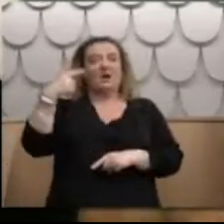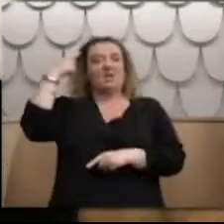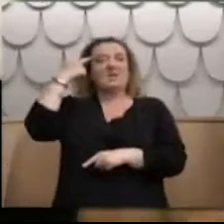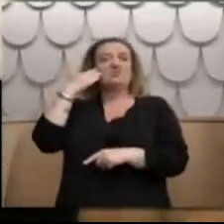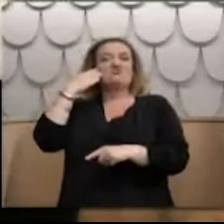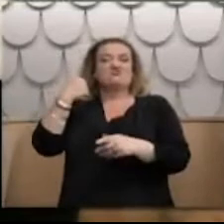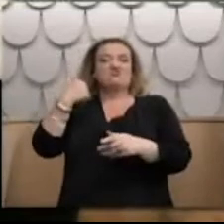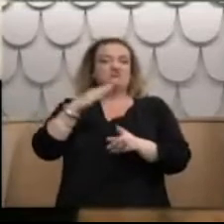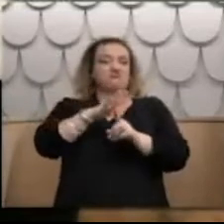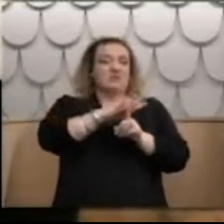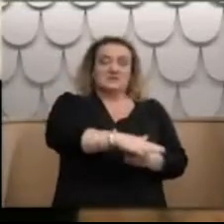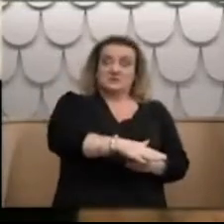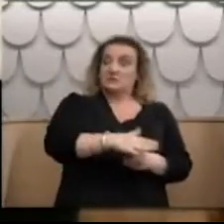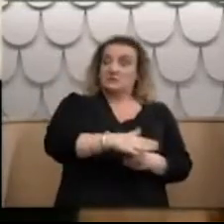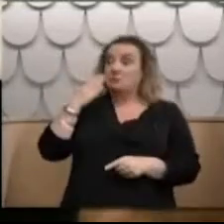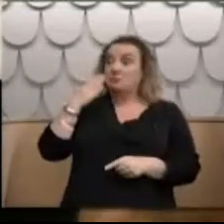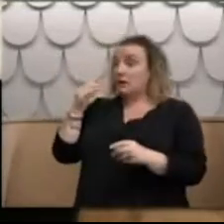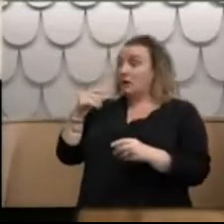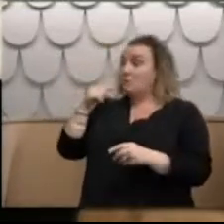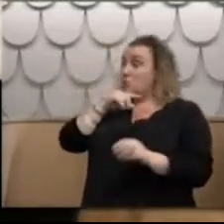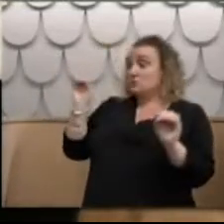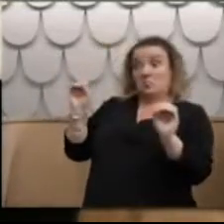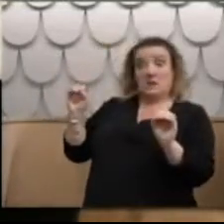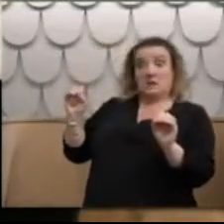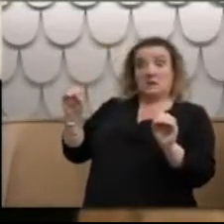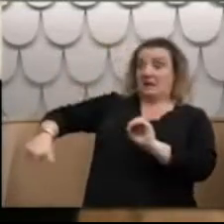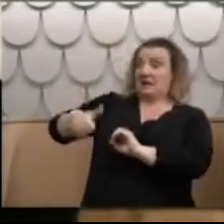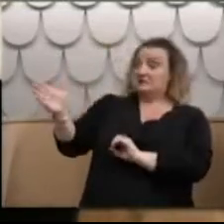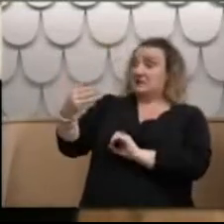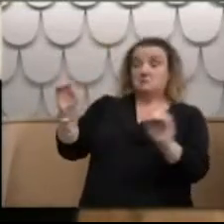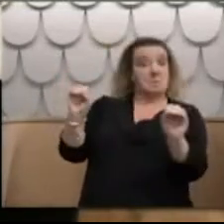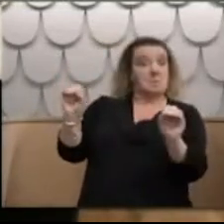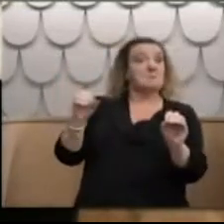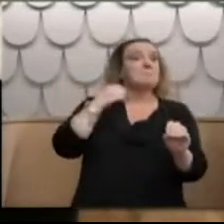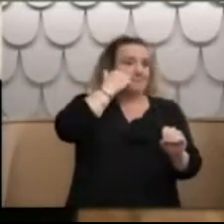this, but he didn't do it to the Pākehā boys or the Pākehā adolescent children.